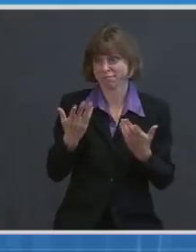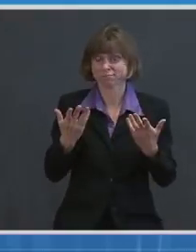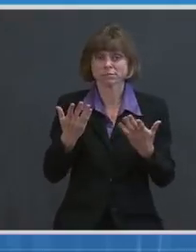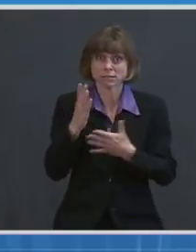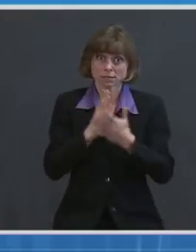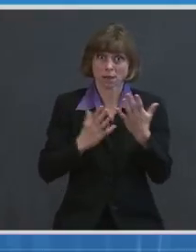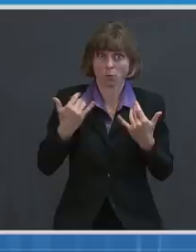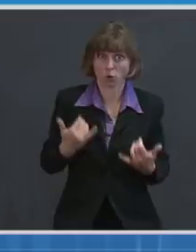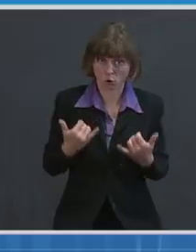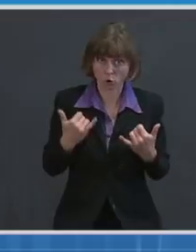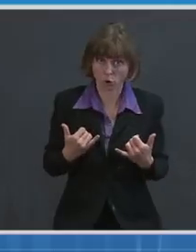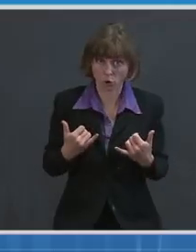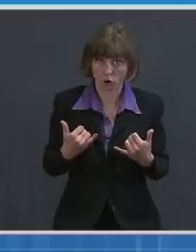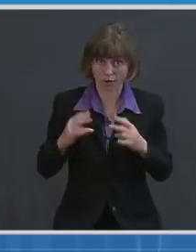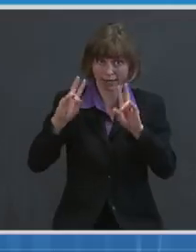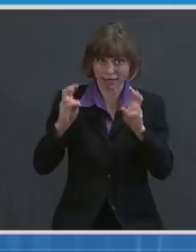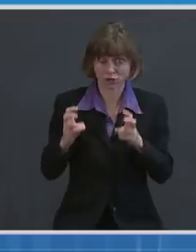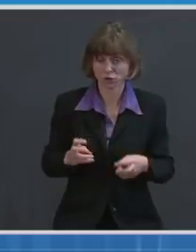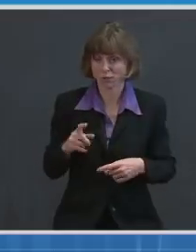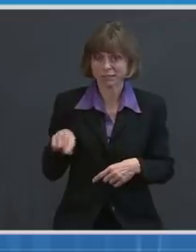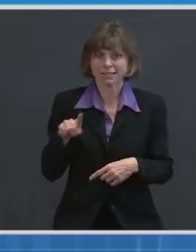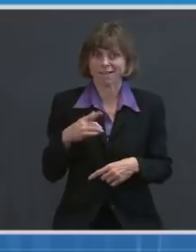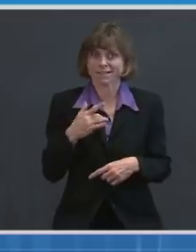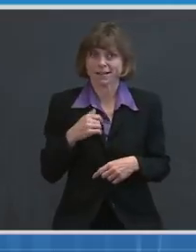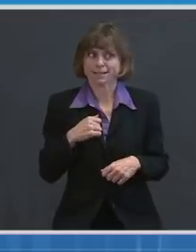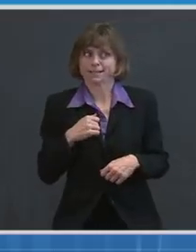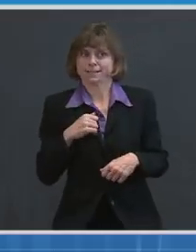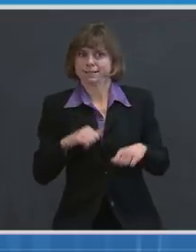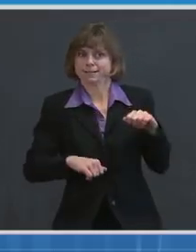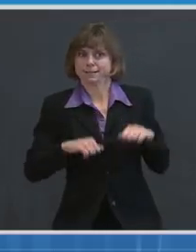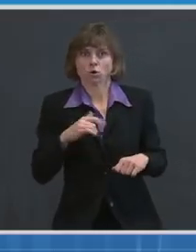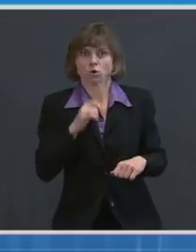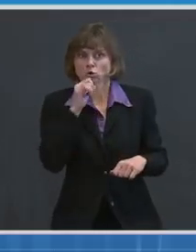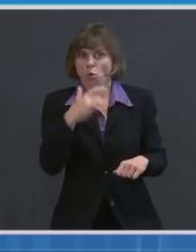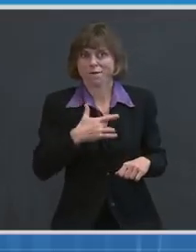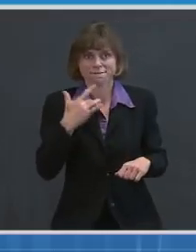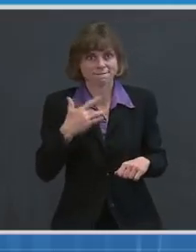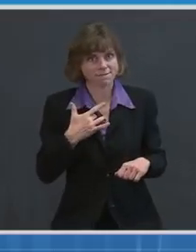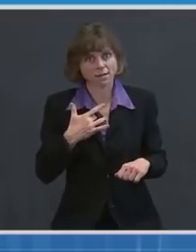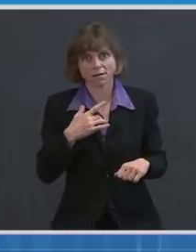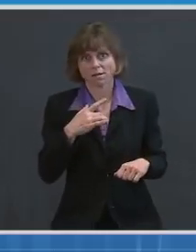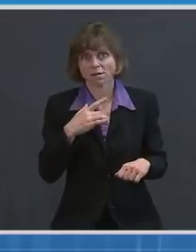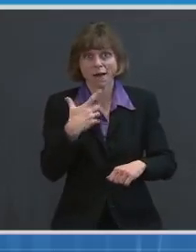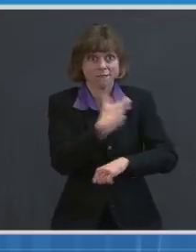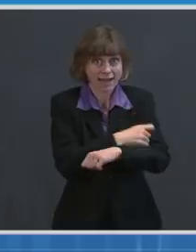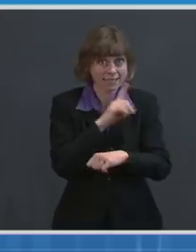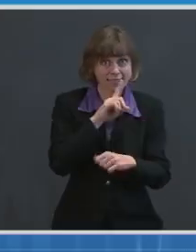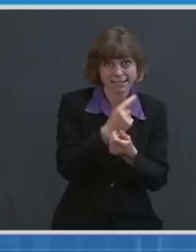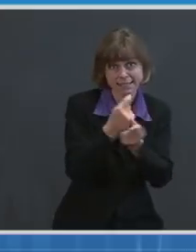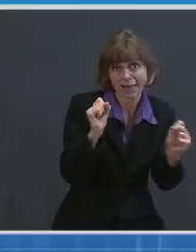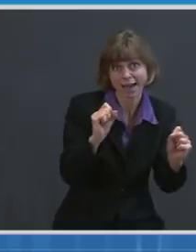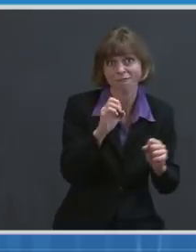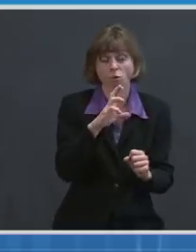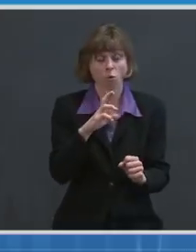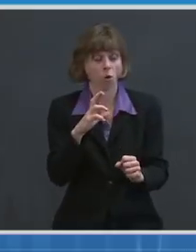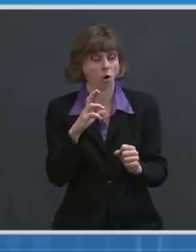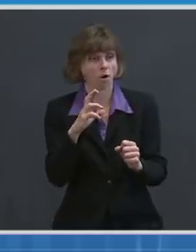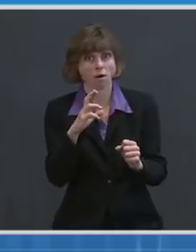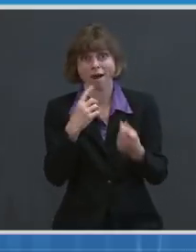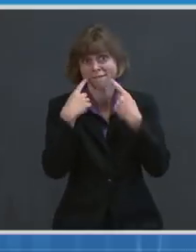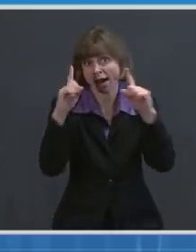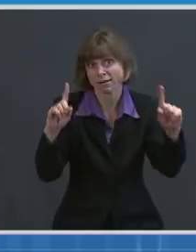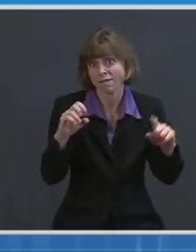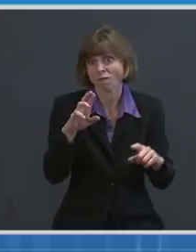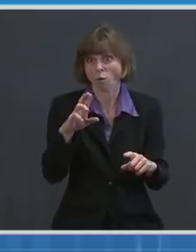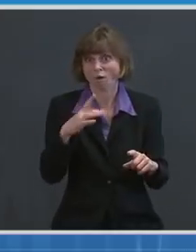are less inclined to believe that these vaccines are safe and effective, less inclined to trust the systems offering these vaccines, and